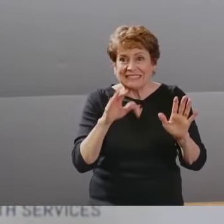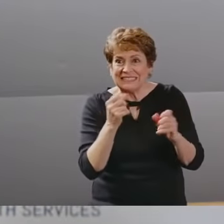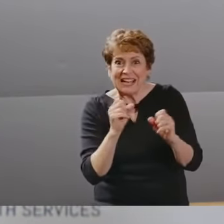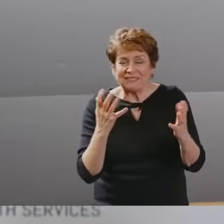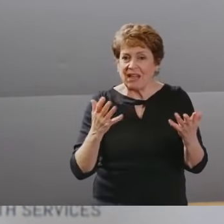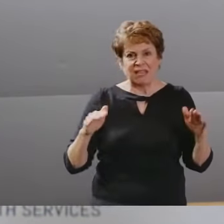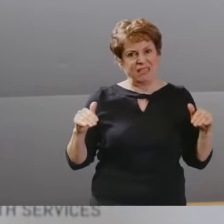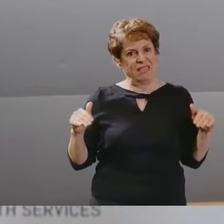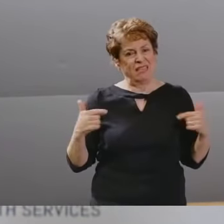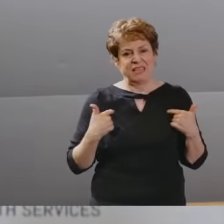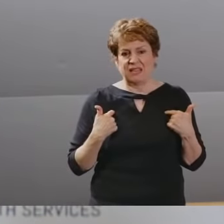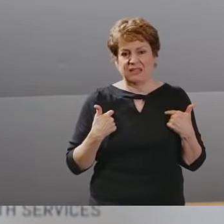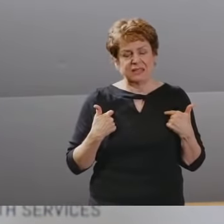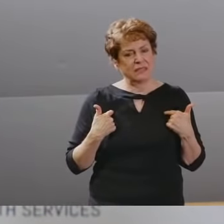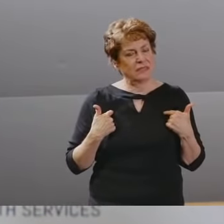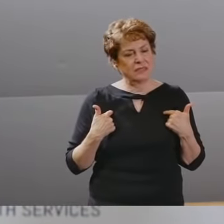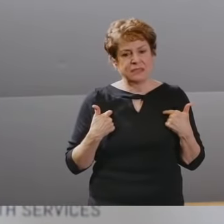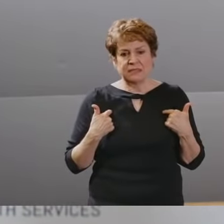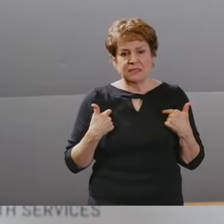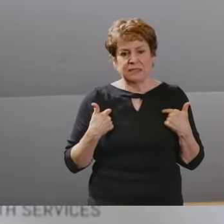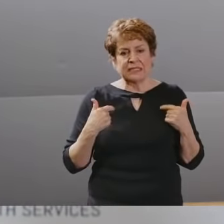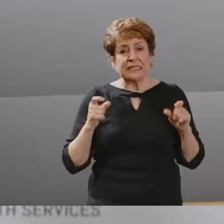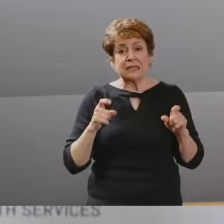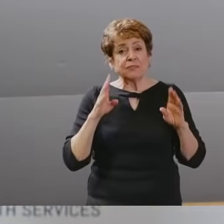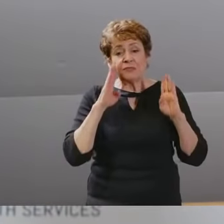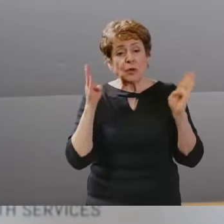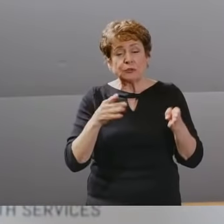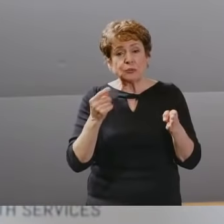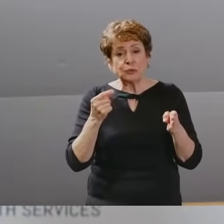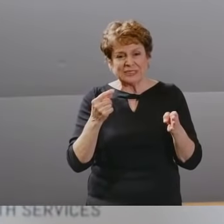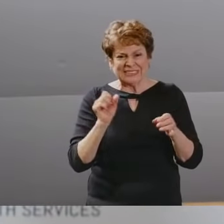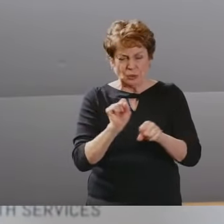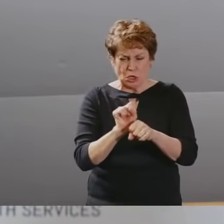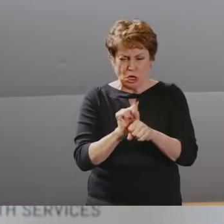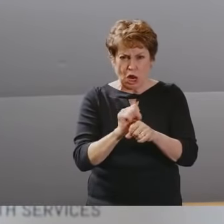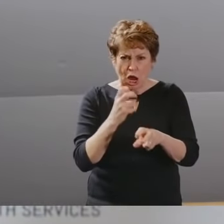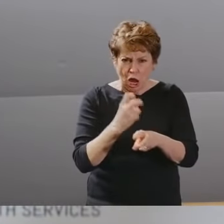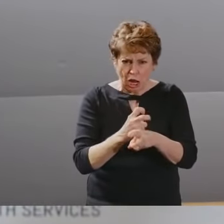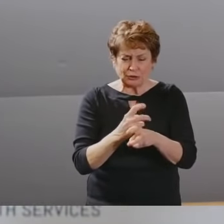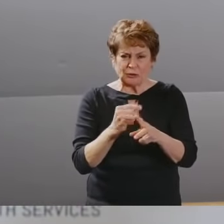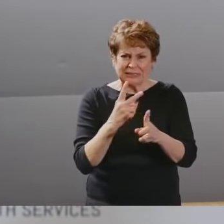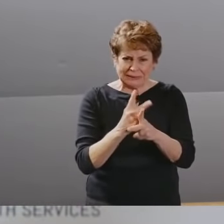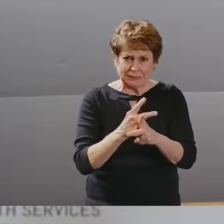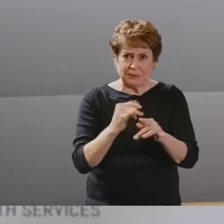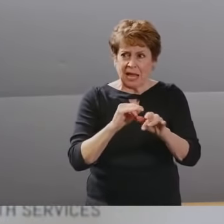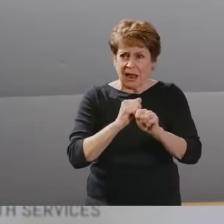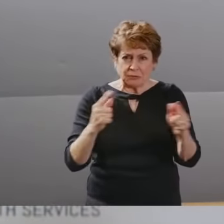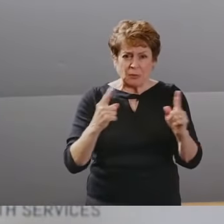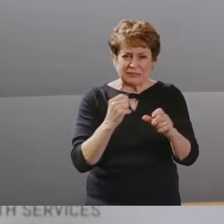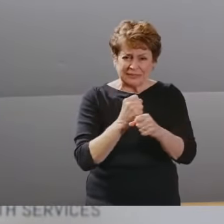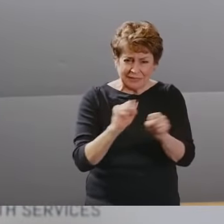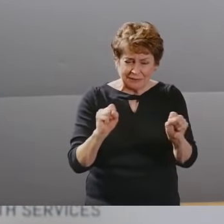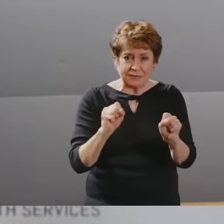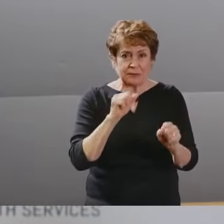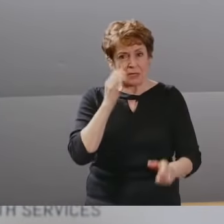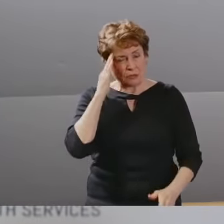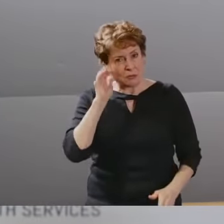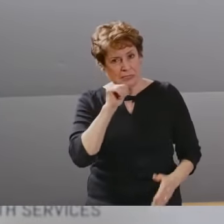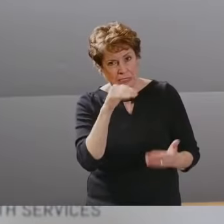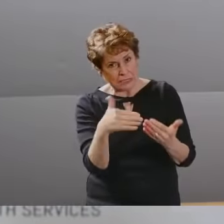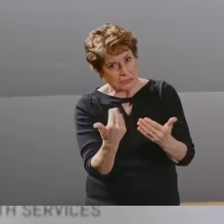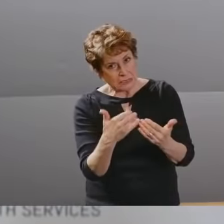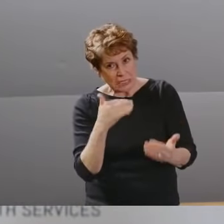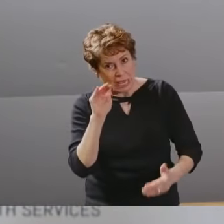that we need to redouble our efforts, I know that these are not easy asks, and I don't want to